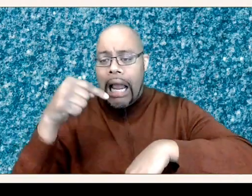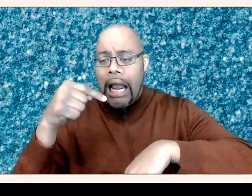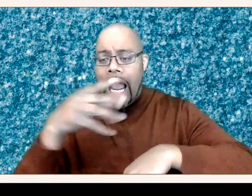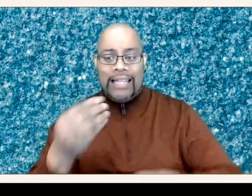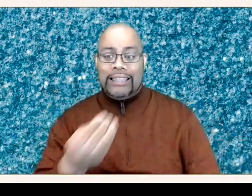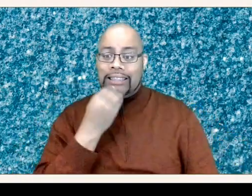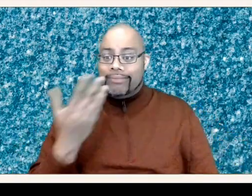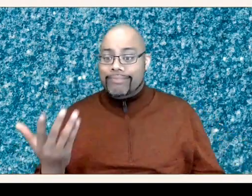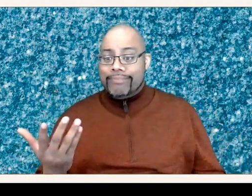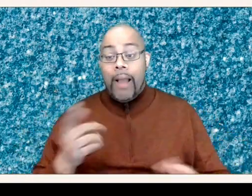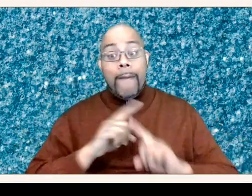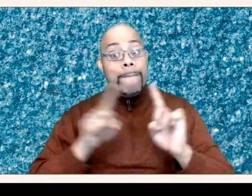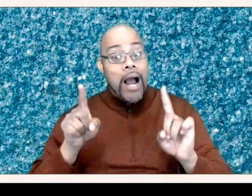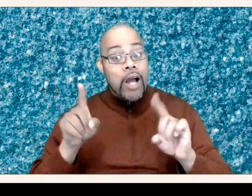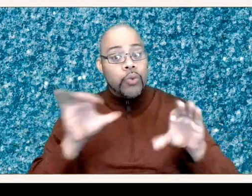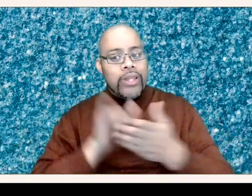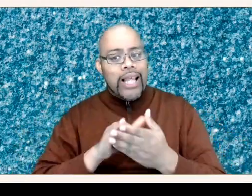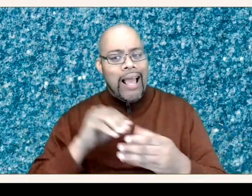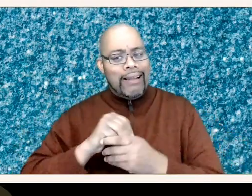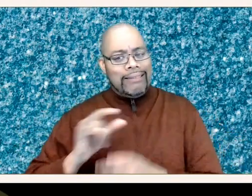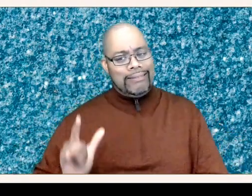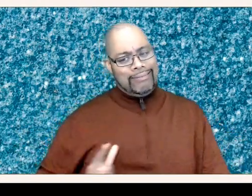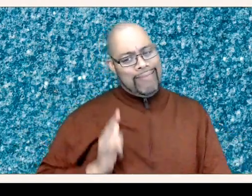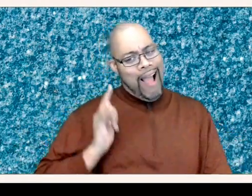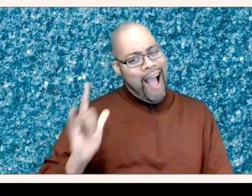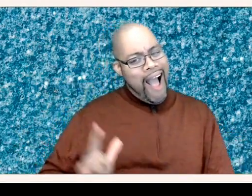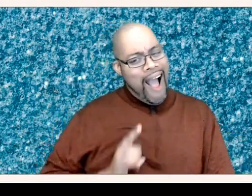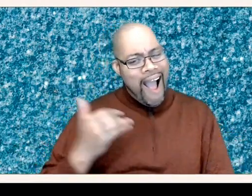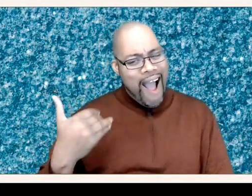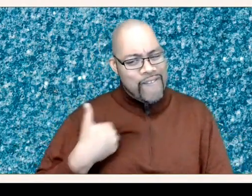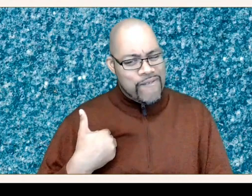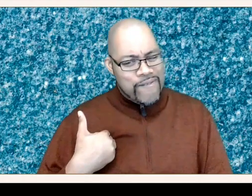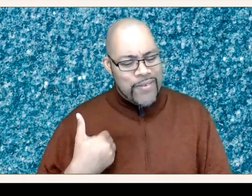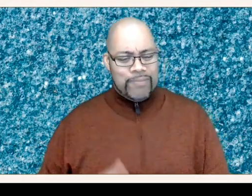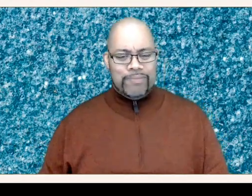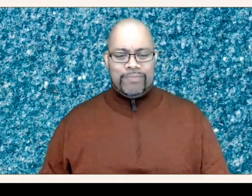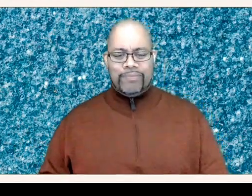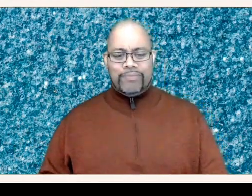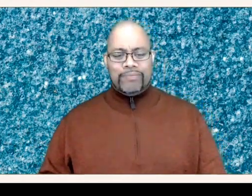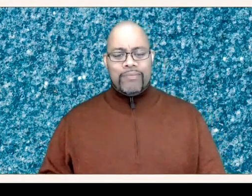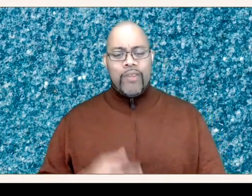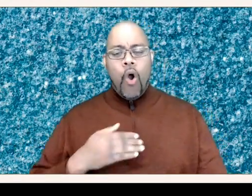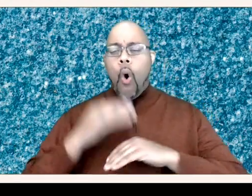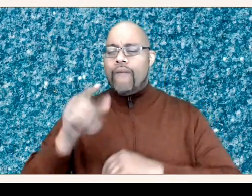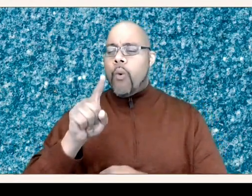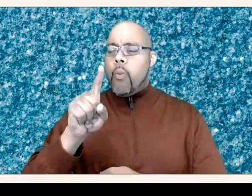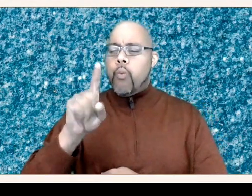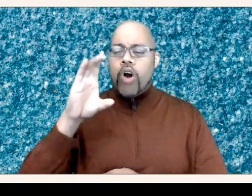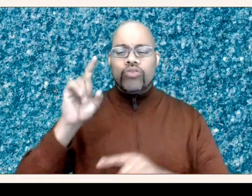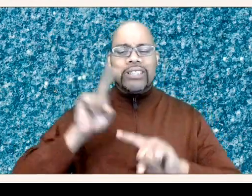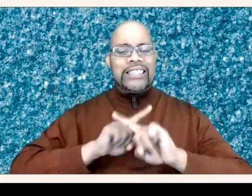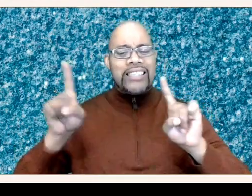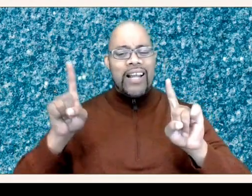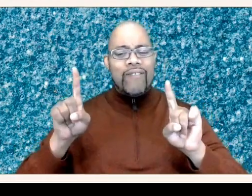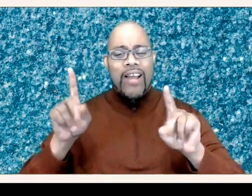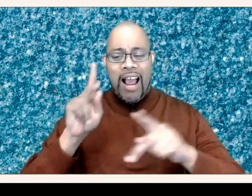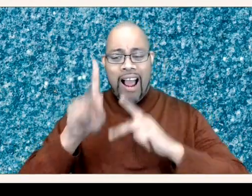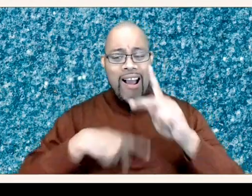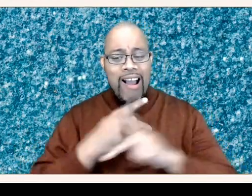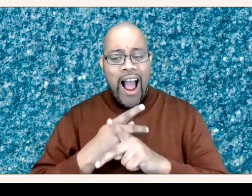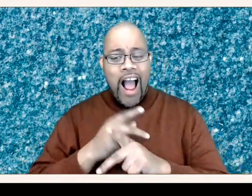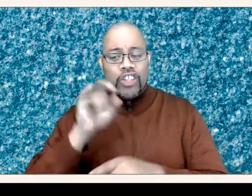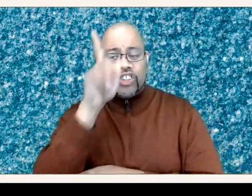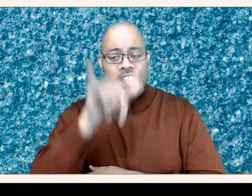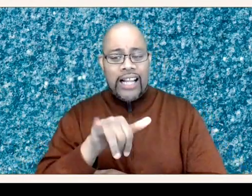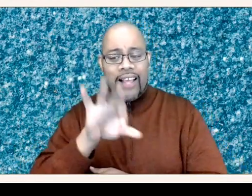eat. But they do it in style. There are over 100 different species of jellyfish